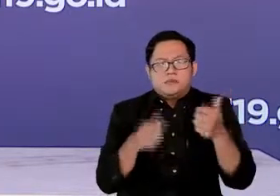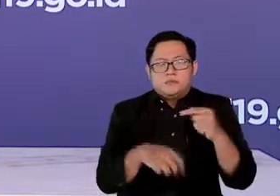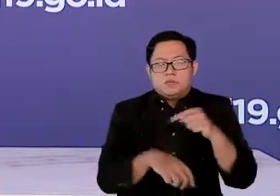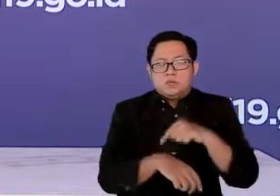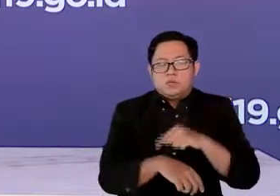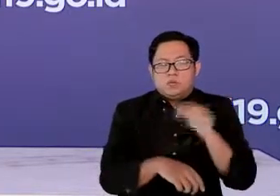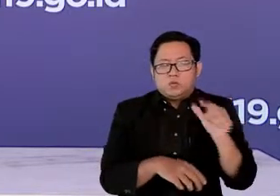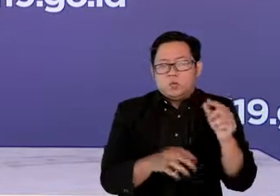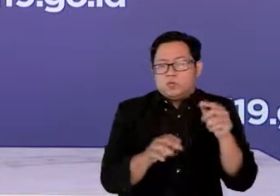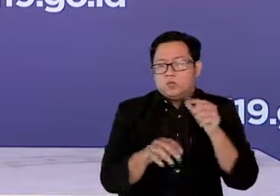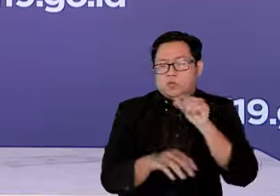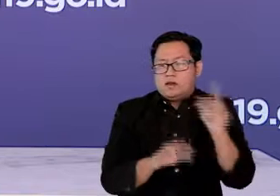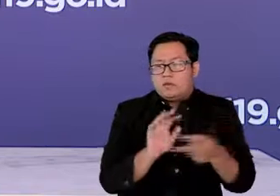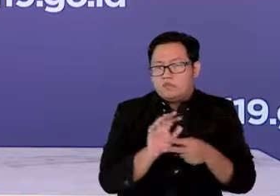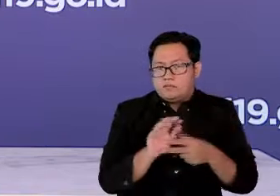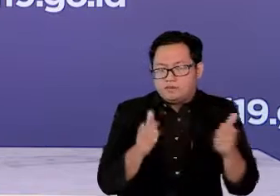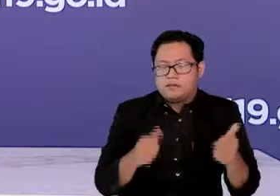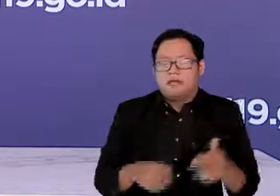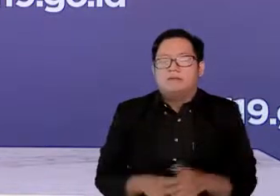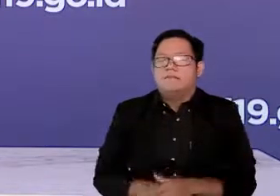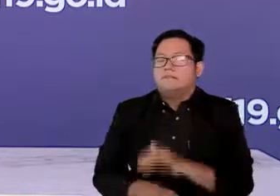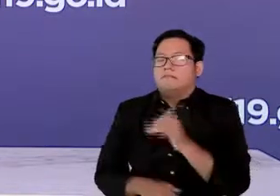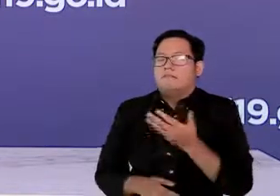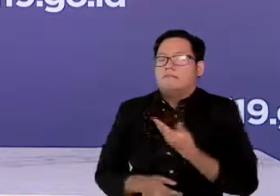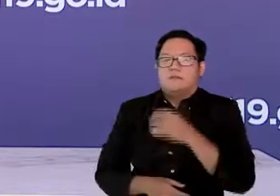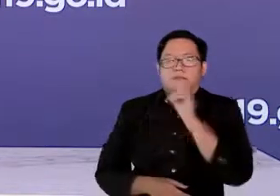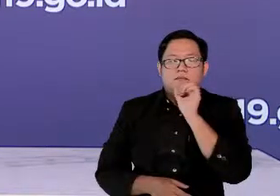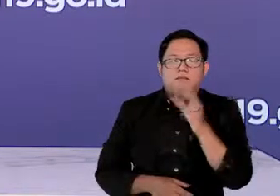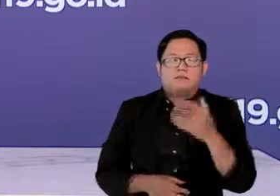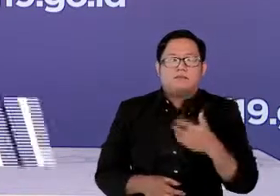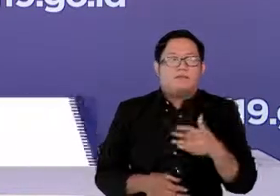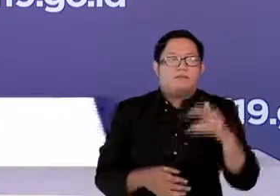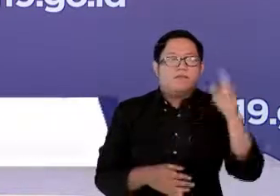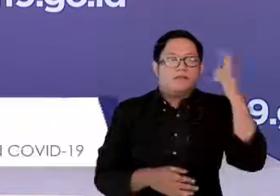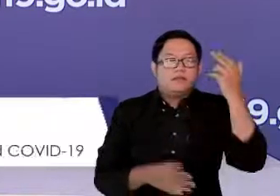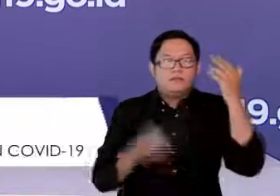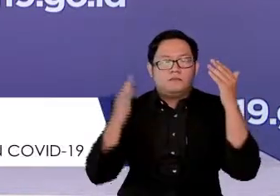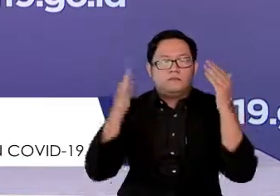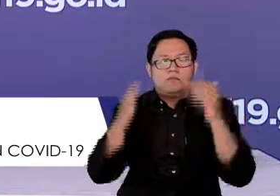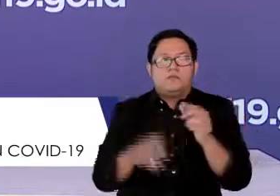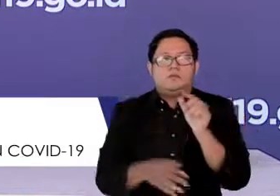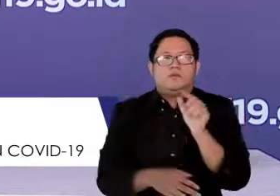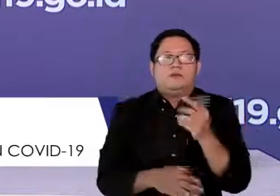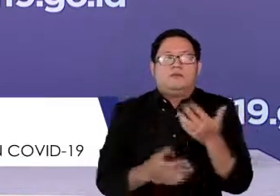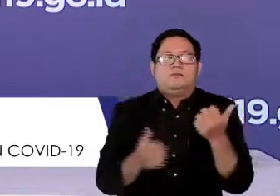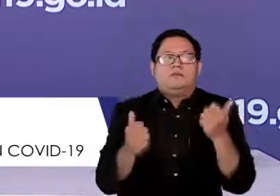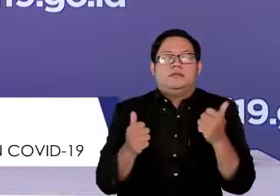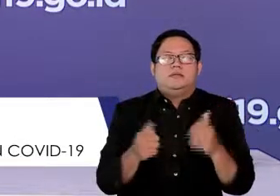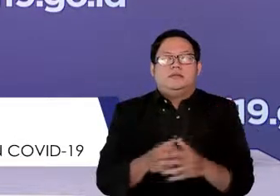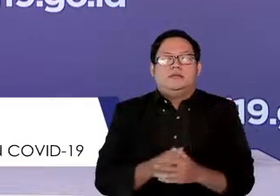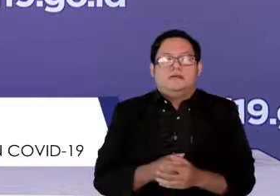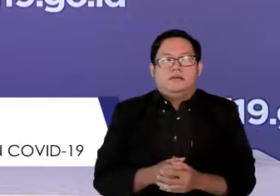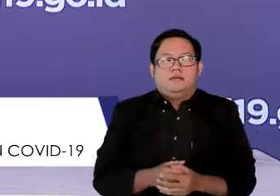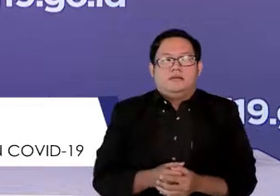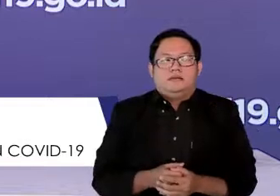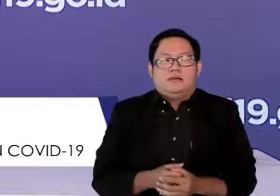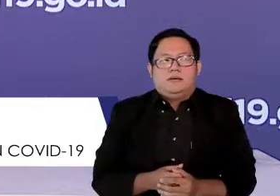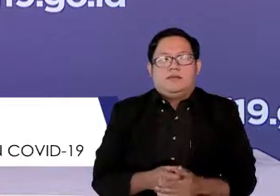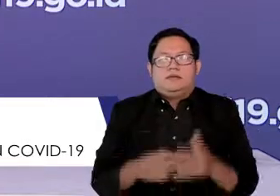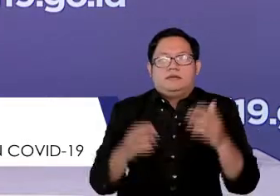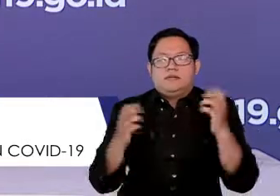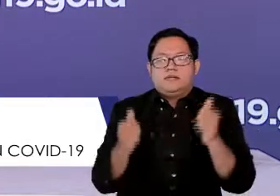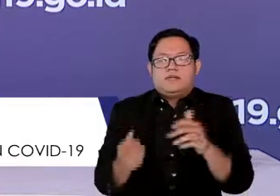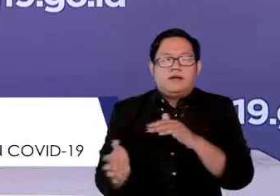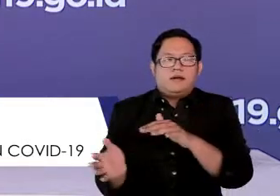I would like to reiterate that the Indonesia government's focus moving forward in achieving a fatality rate of less